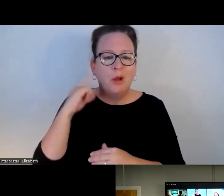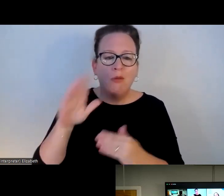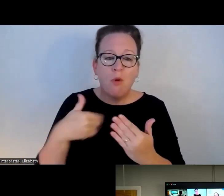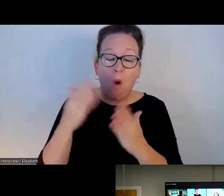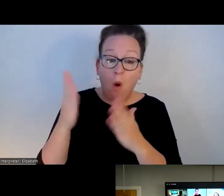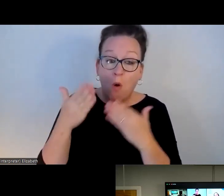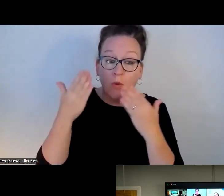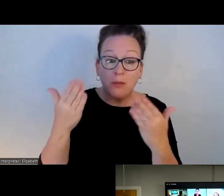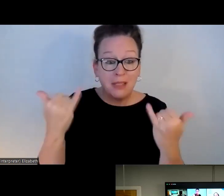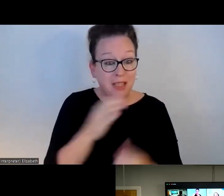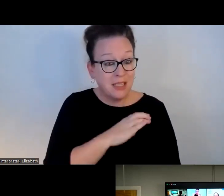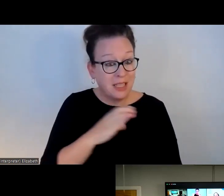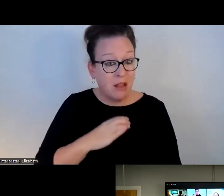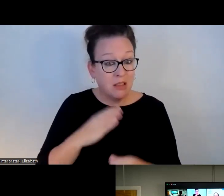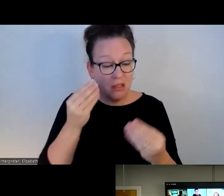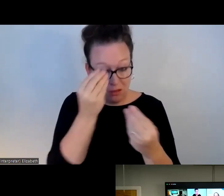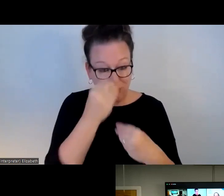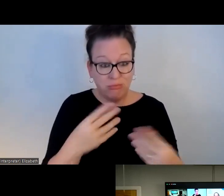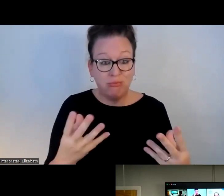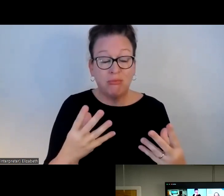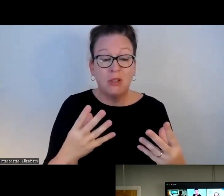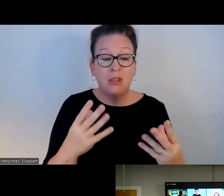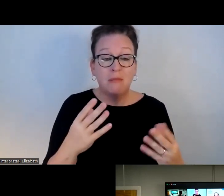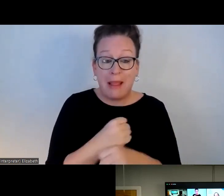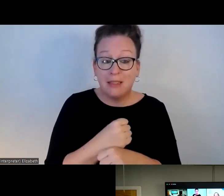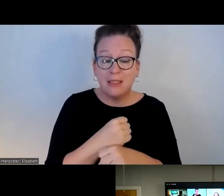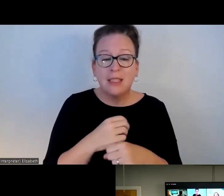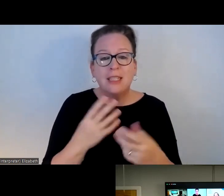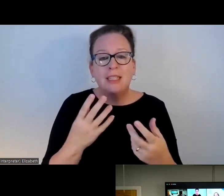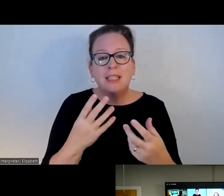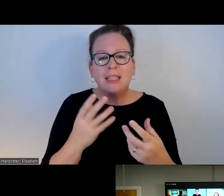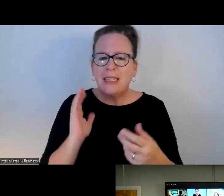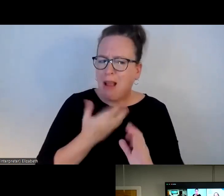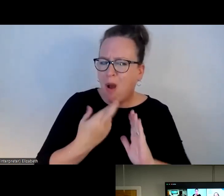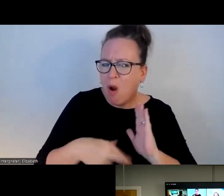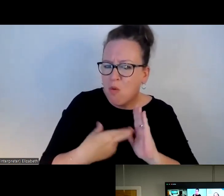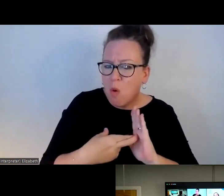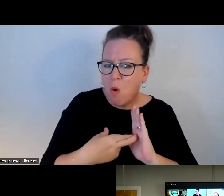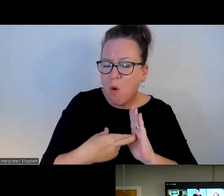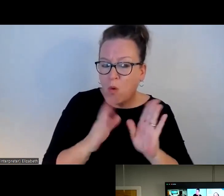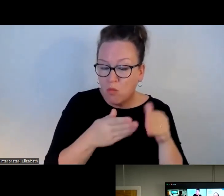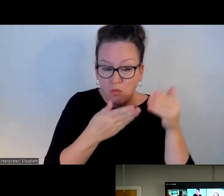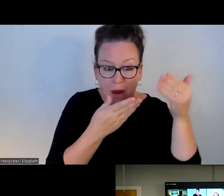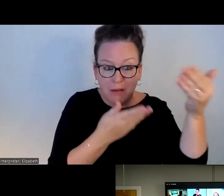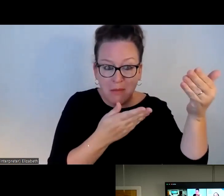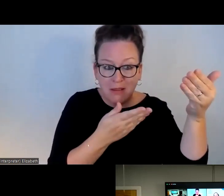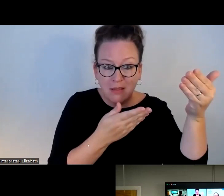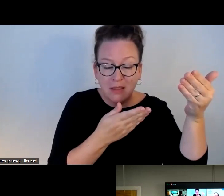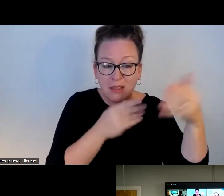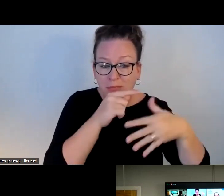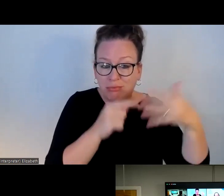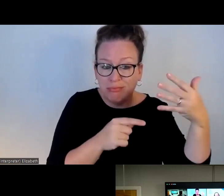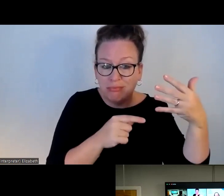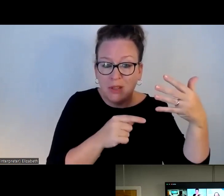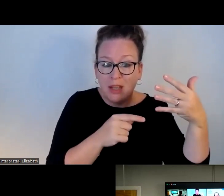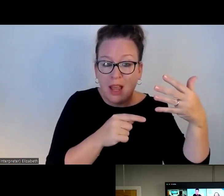council is making. So is our role to give recommendations and it just